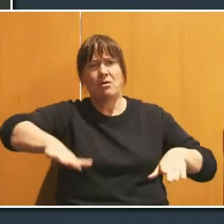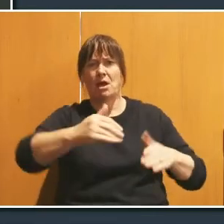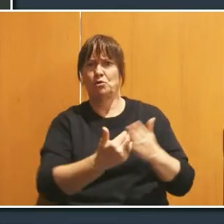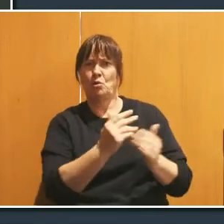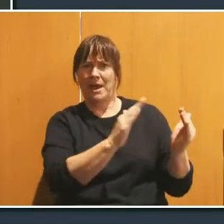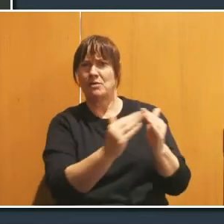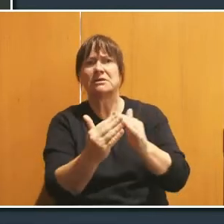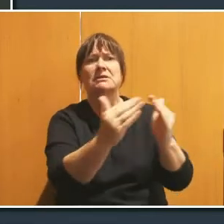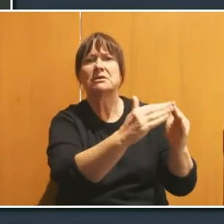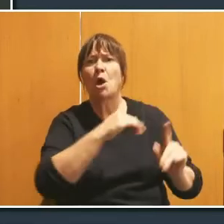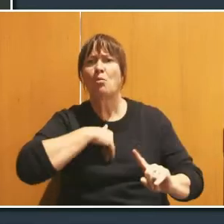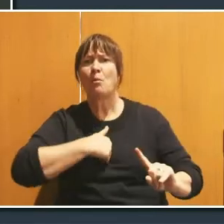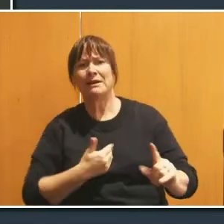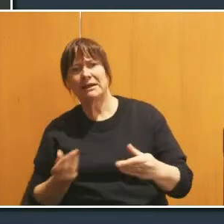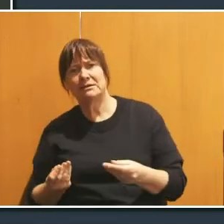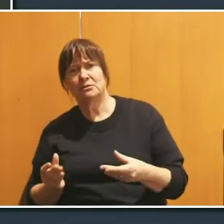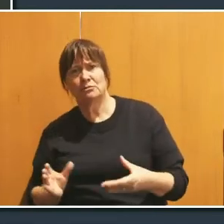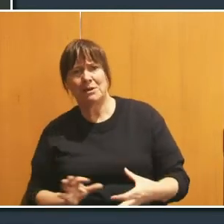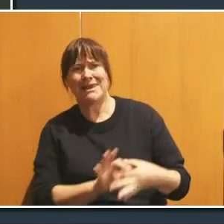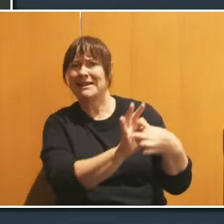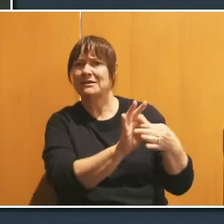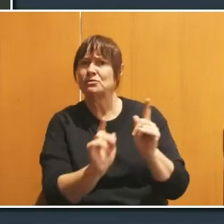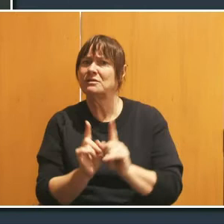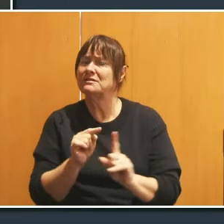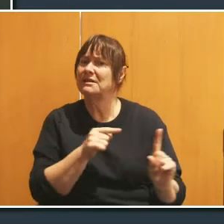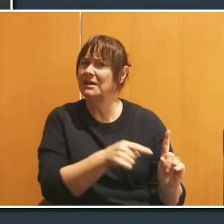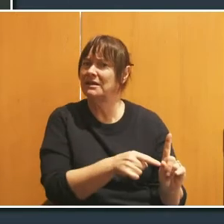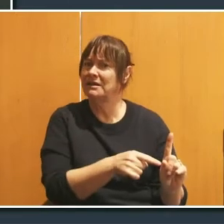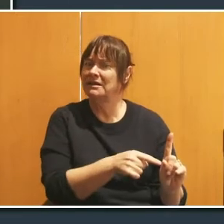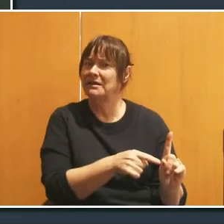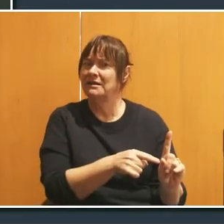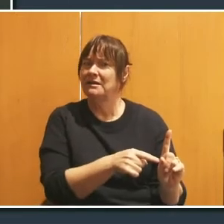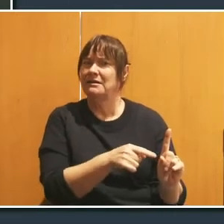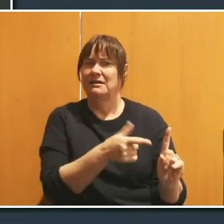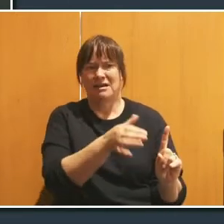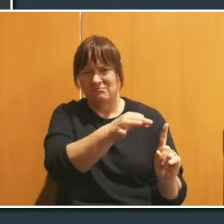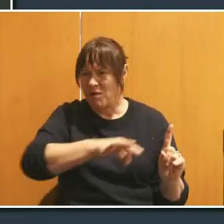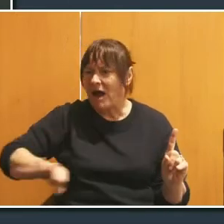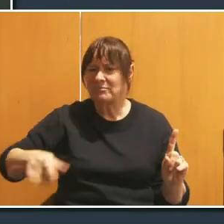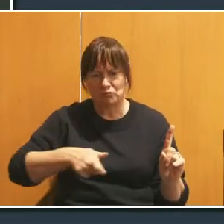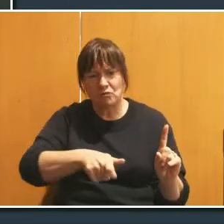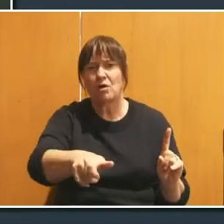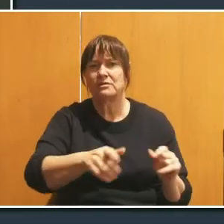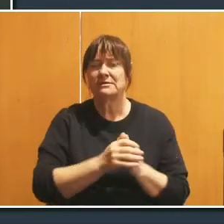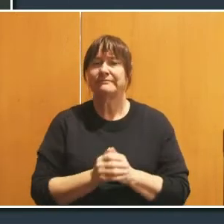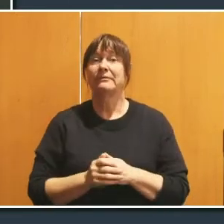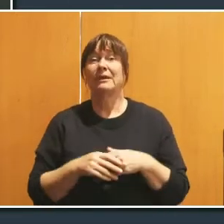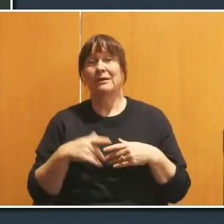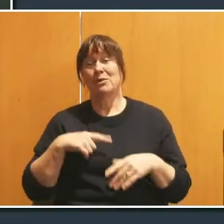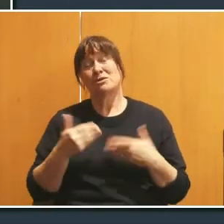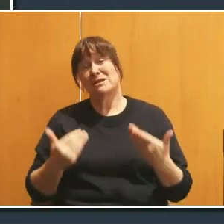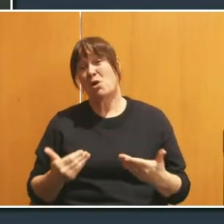that, because there is a crisis in New Zealand and there's a shortage of homes and sections available for